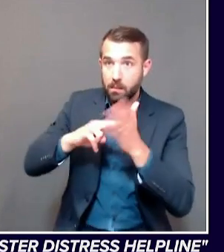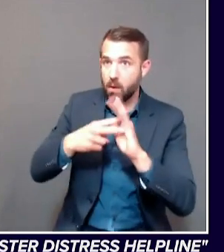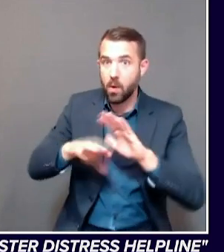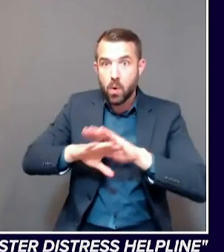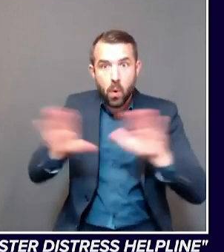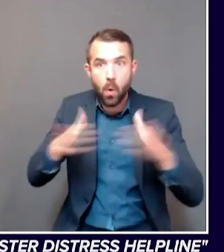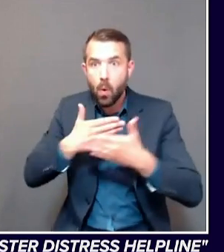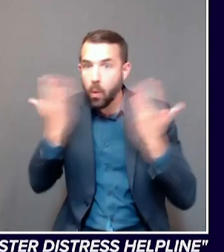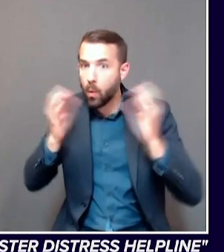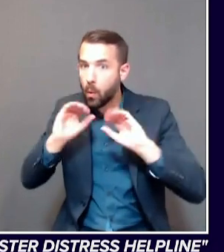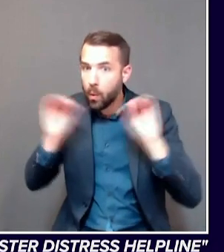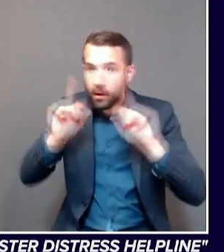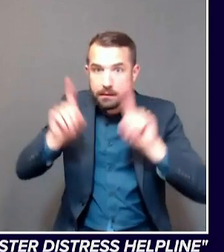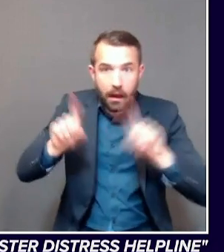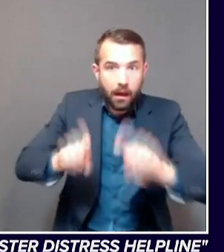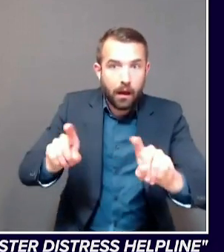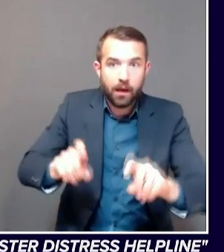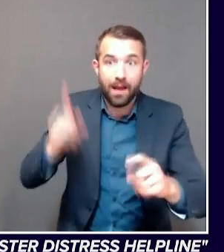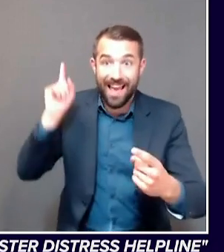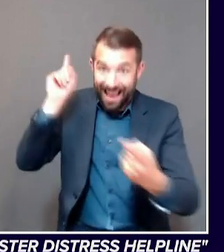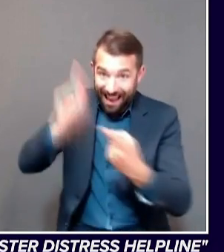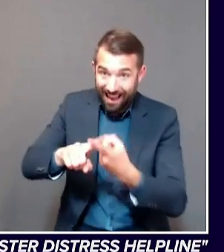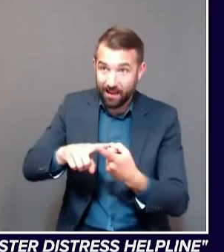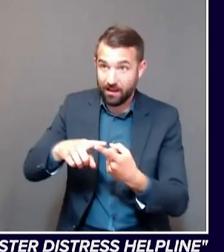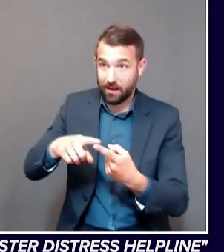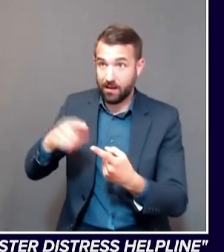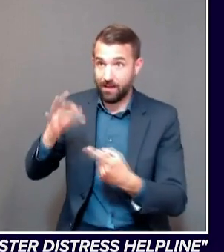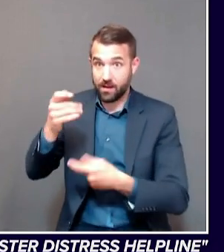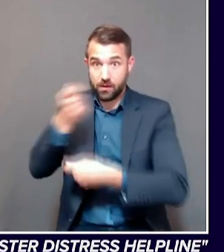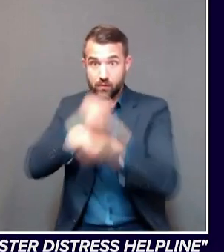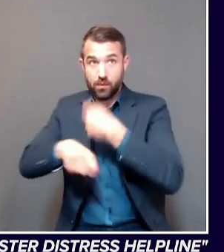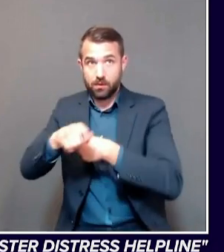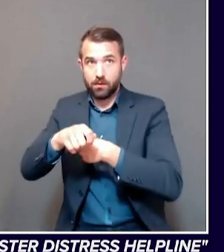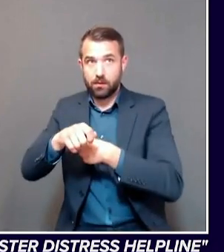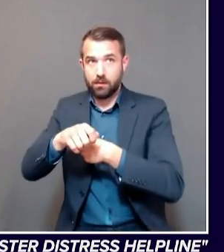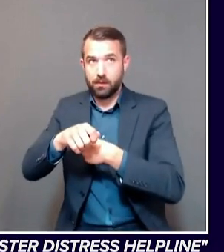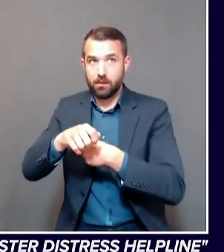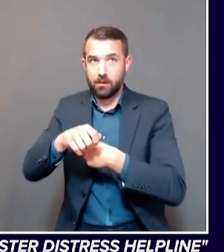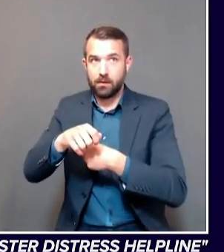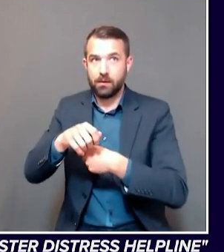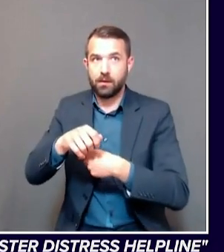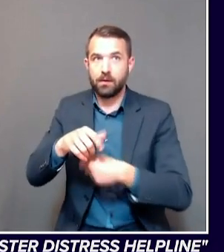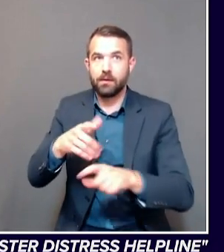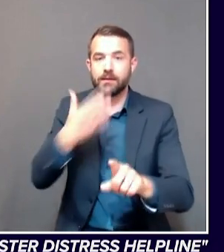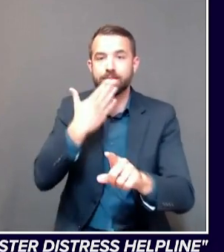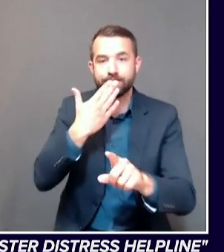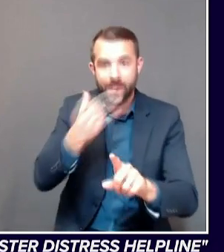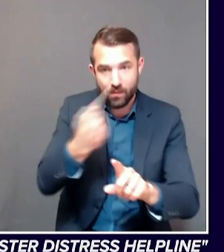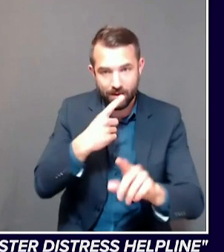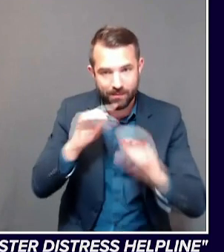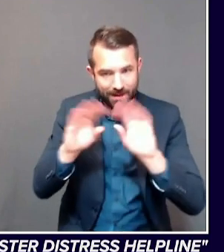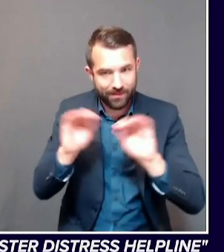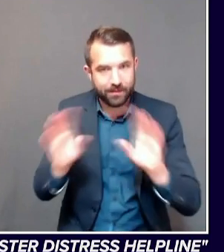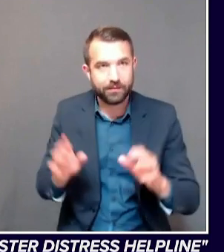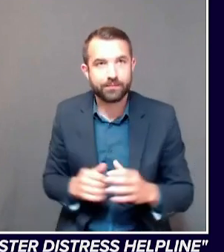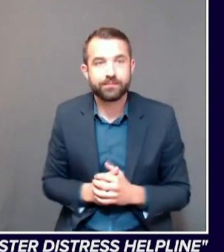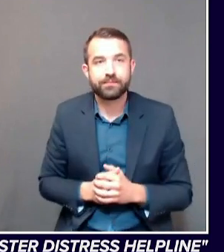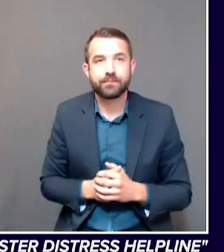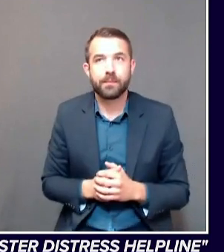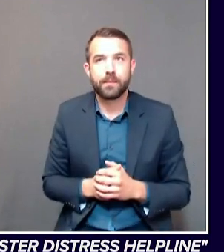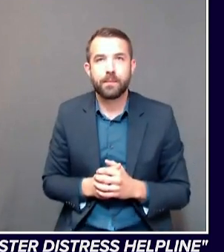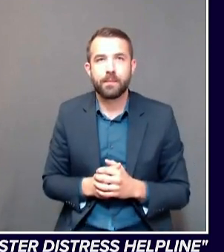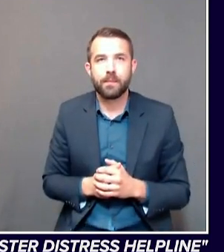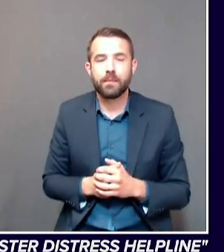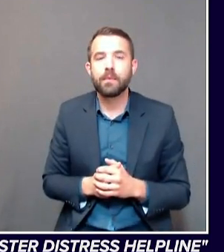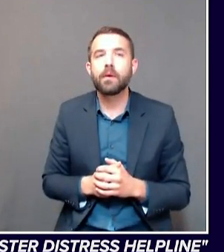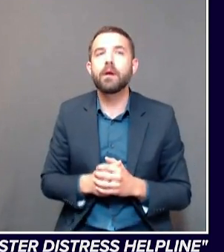are, there's replacements for those workers? No, it's, I'm glad you raised that, Eric. So the context here is that as we